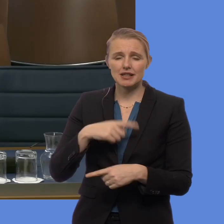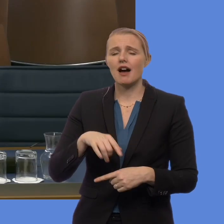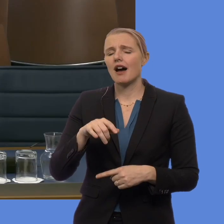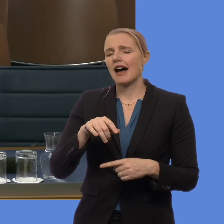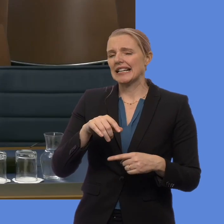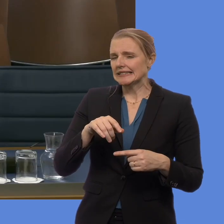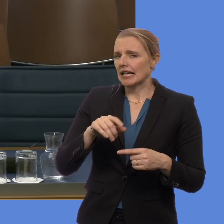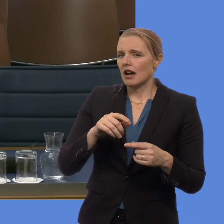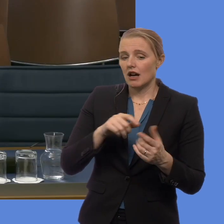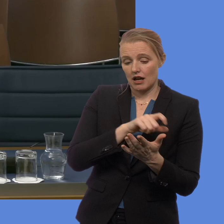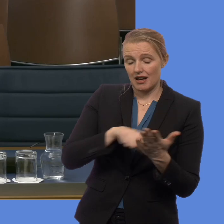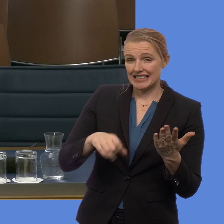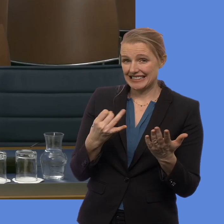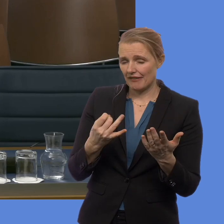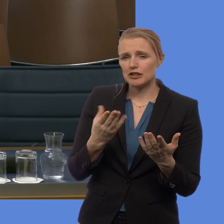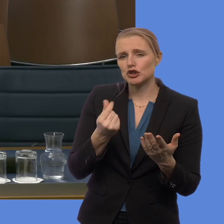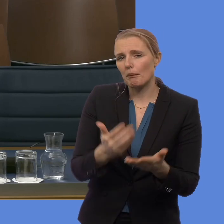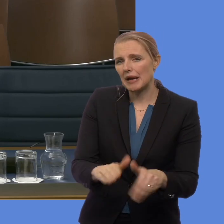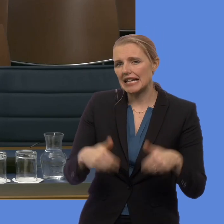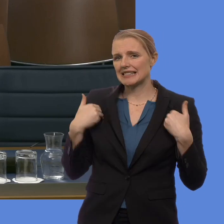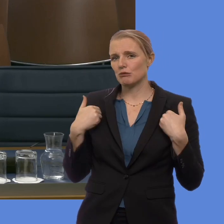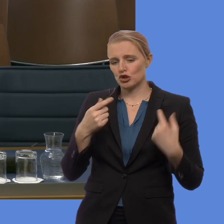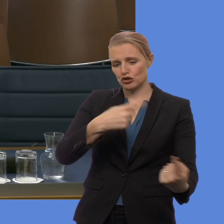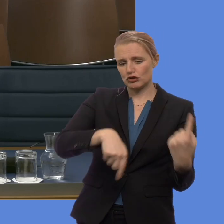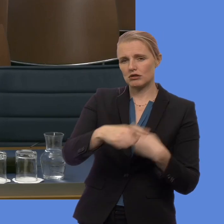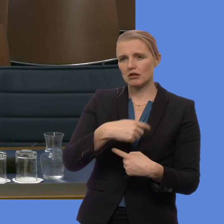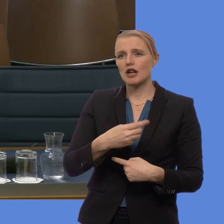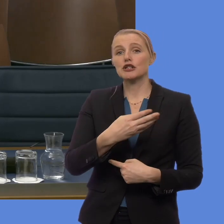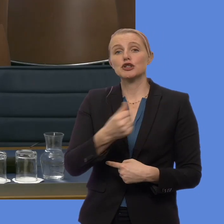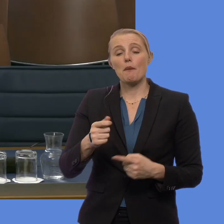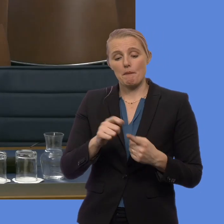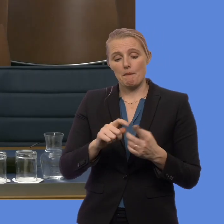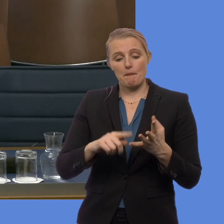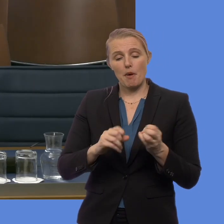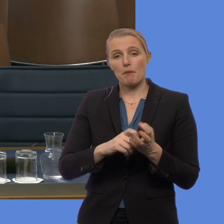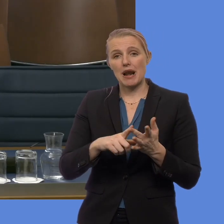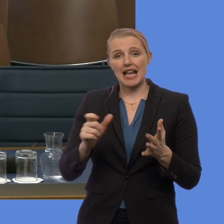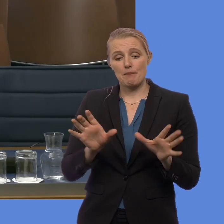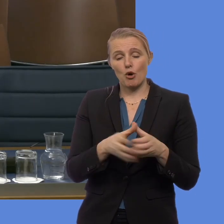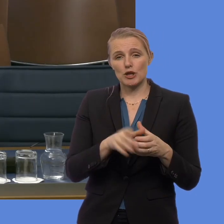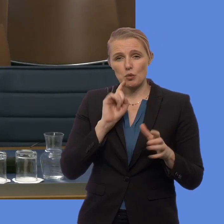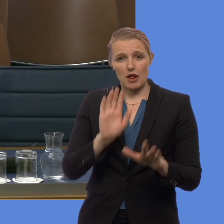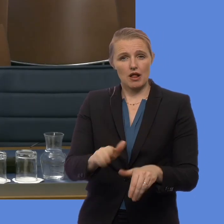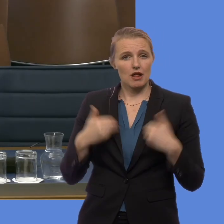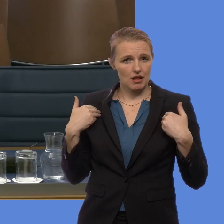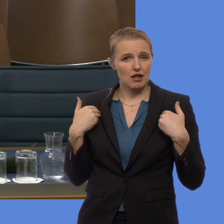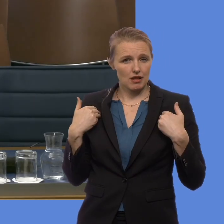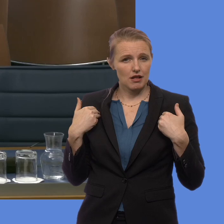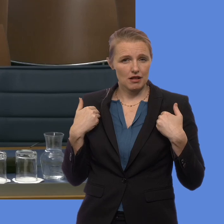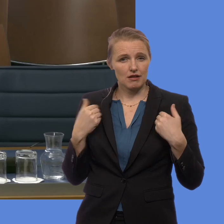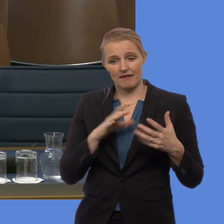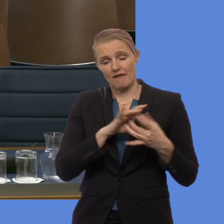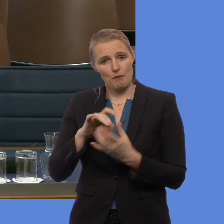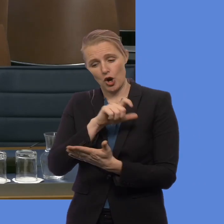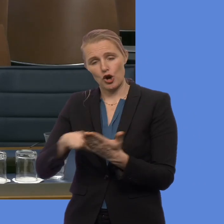7 where some public bodies can be exempted from clause 3,